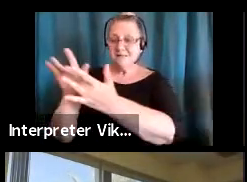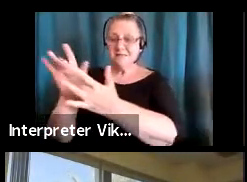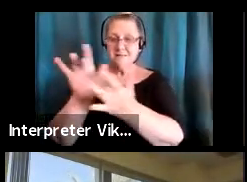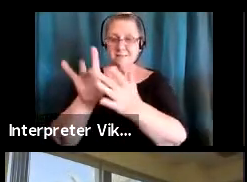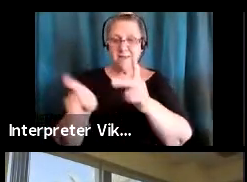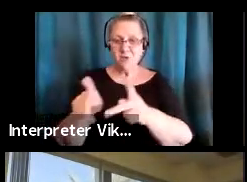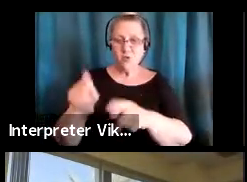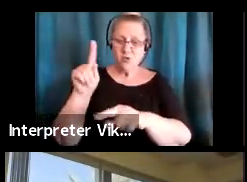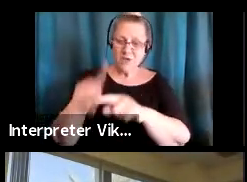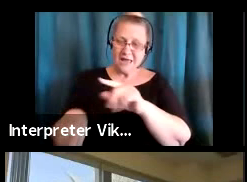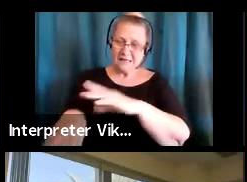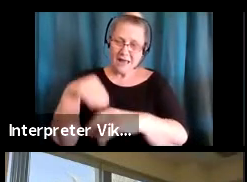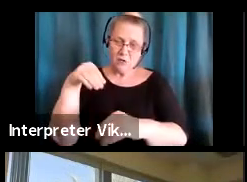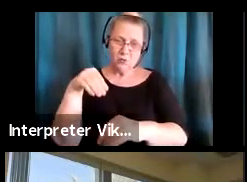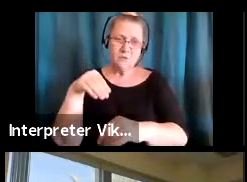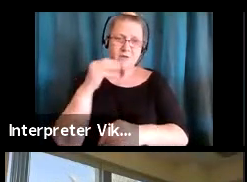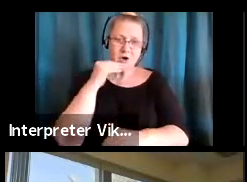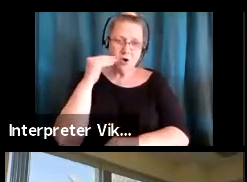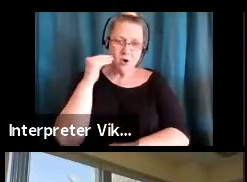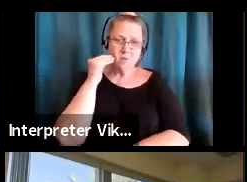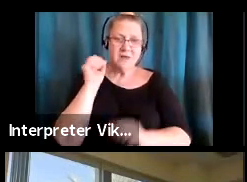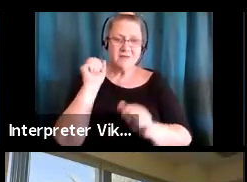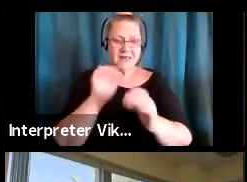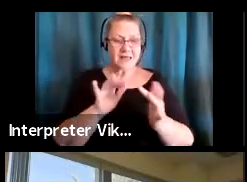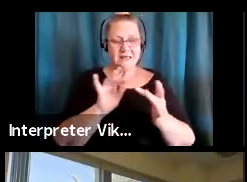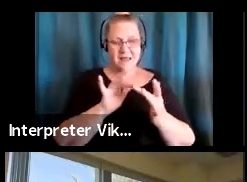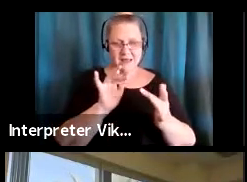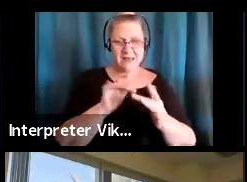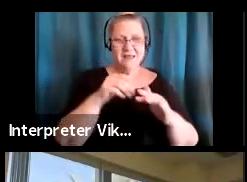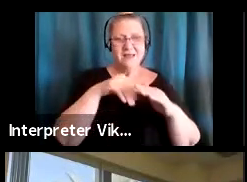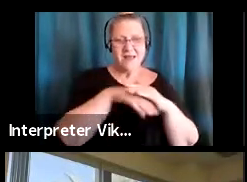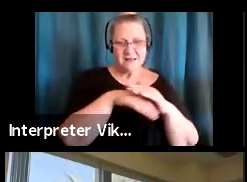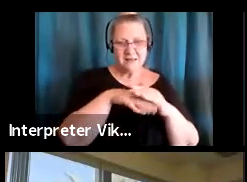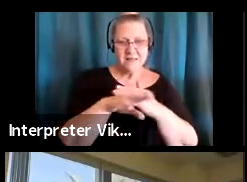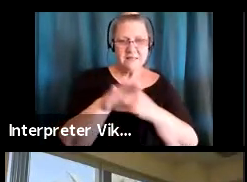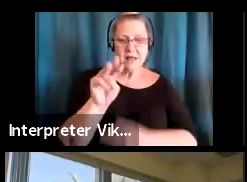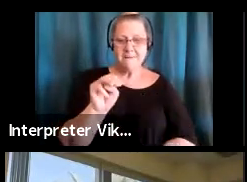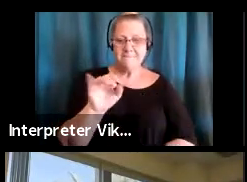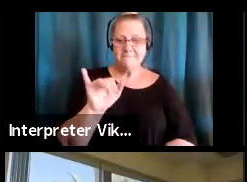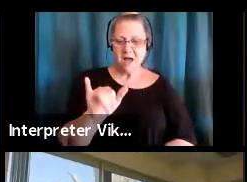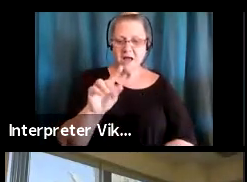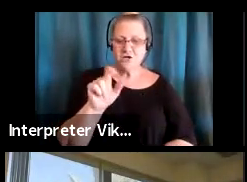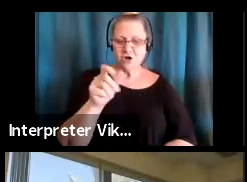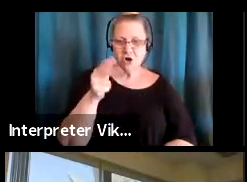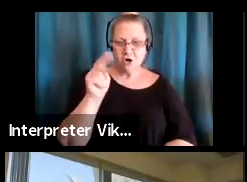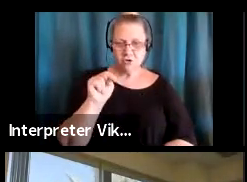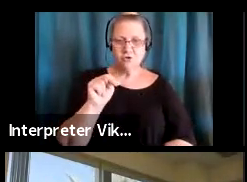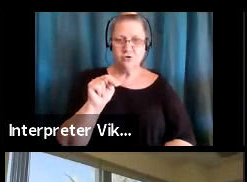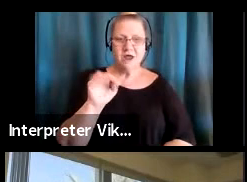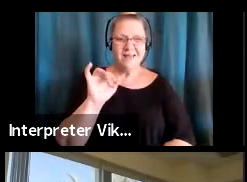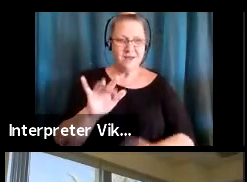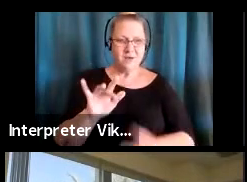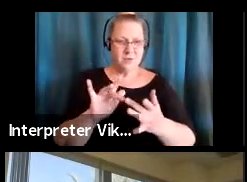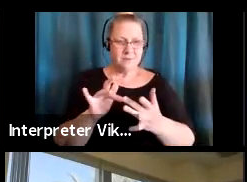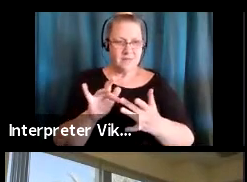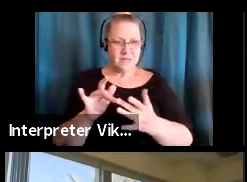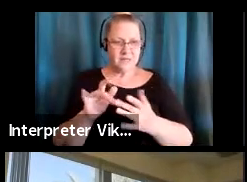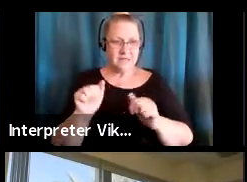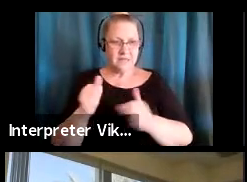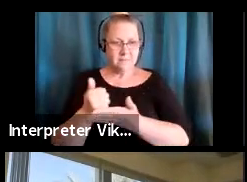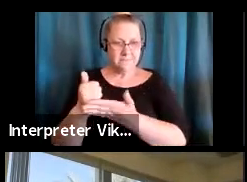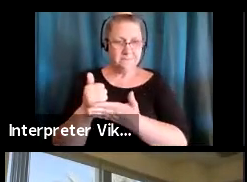They can actually access that information through My Turn, which we're trying to make that tool a one-stop place for people to get information. And if they're